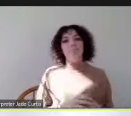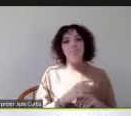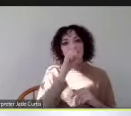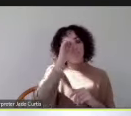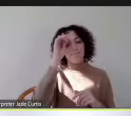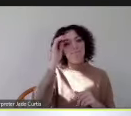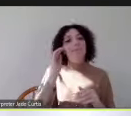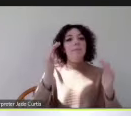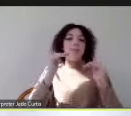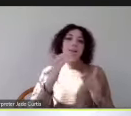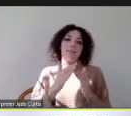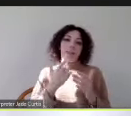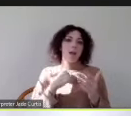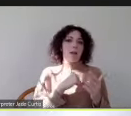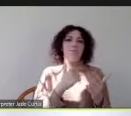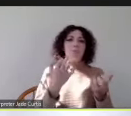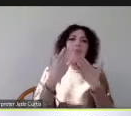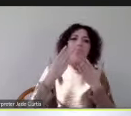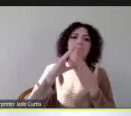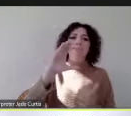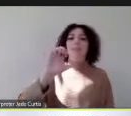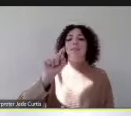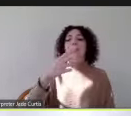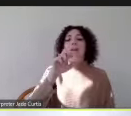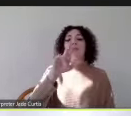And at the end, I would like to acknowledge Catherine Mays, who